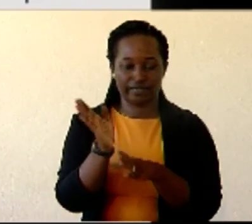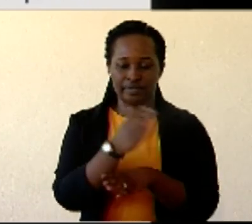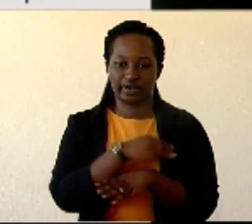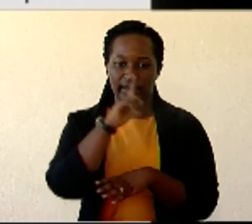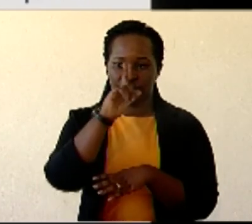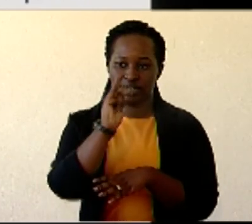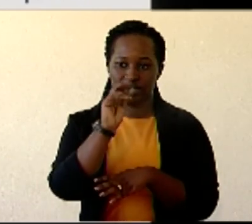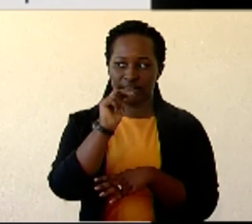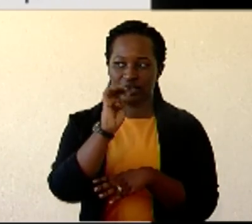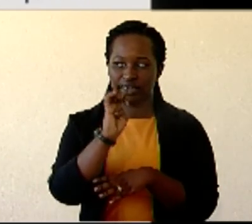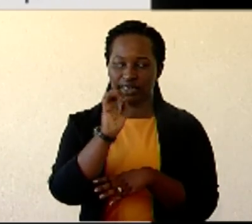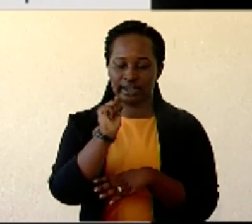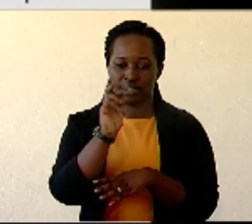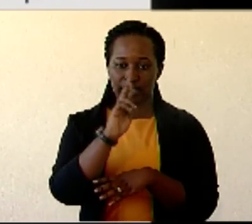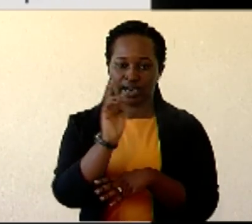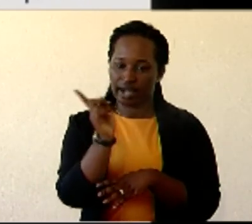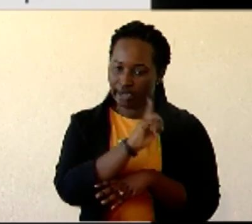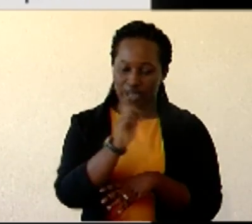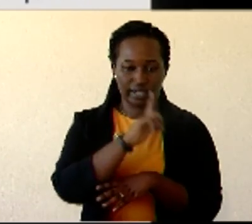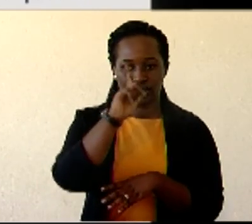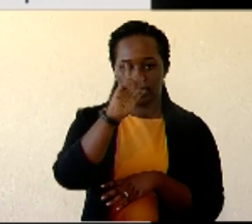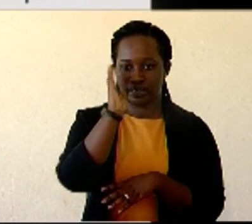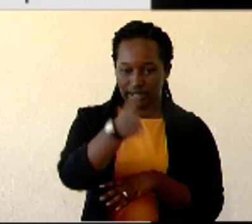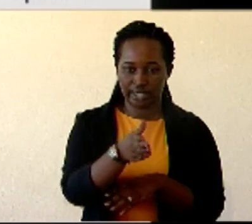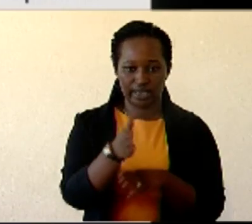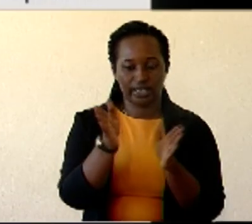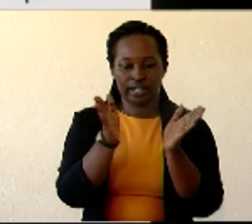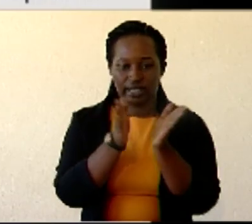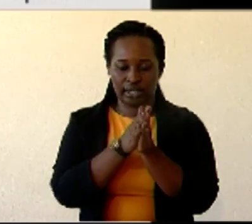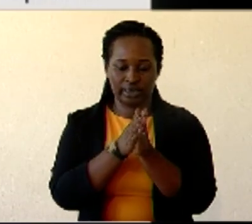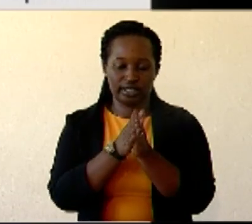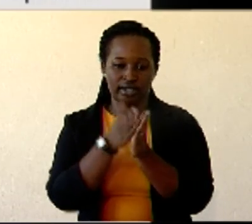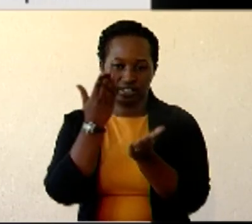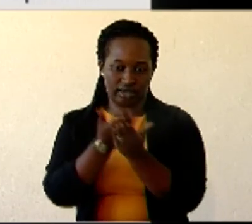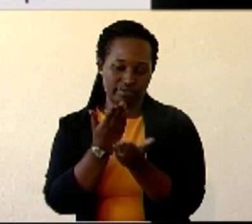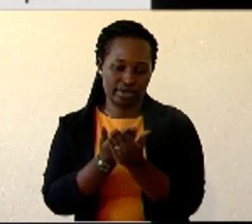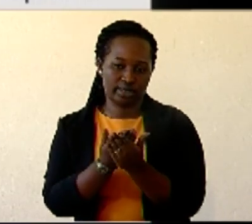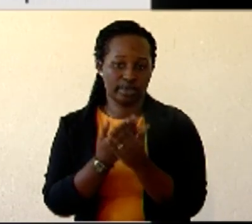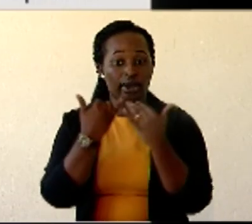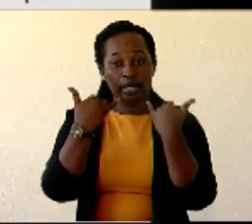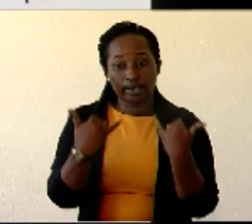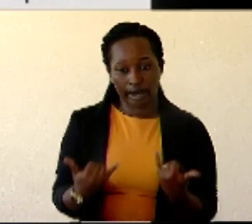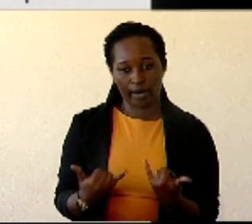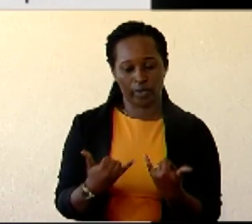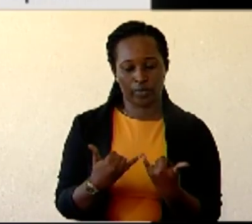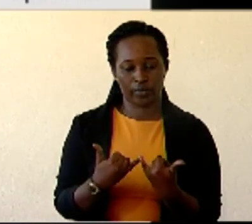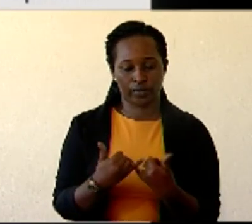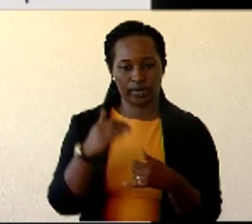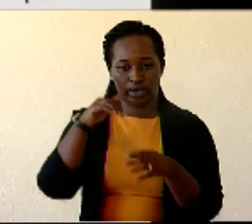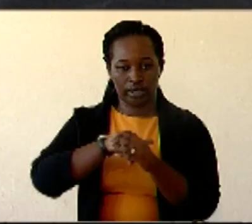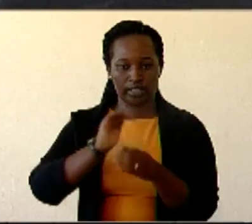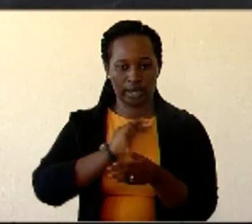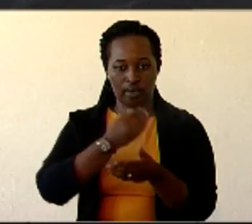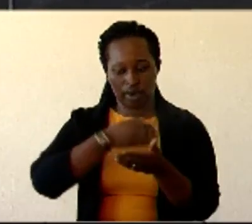curves, the individual demand schedule, and the market schedule. So now, in our